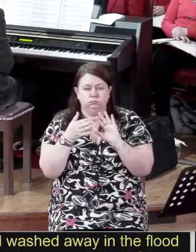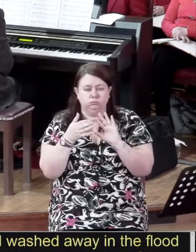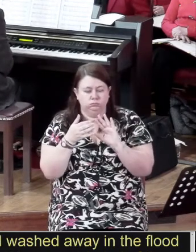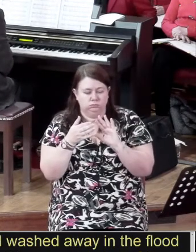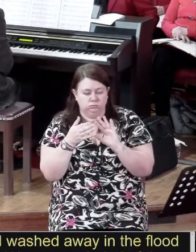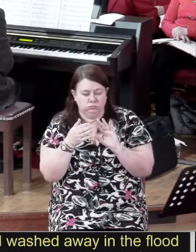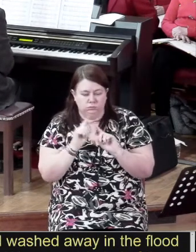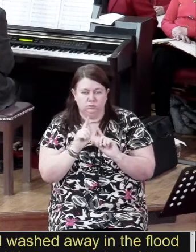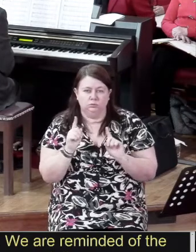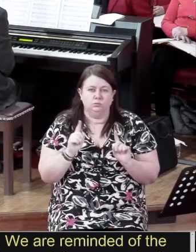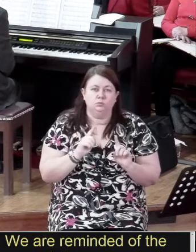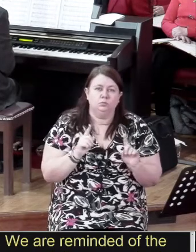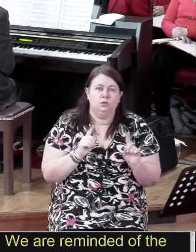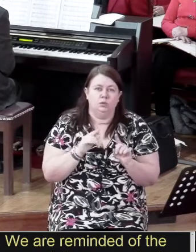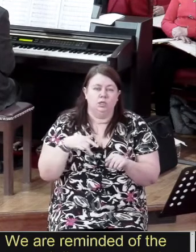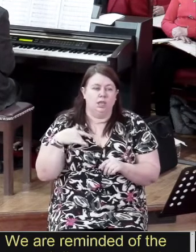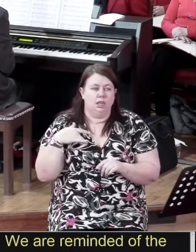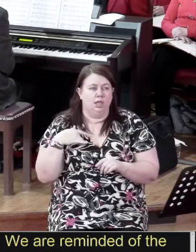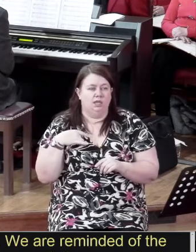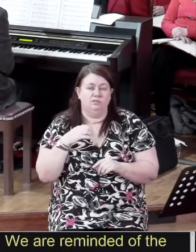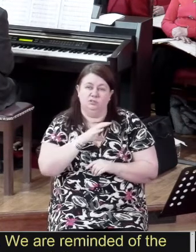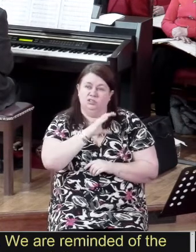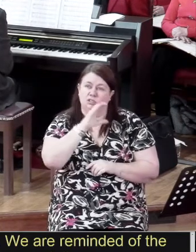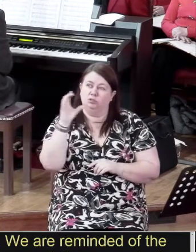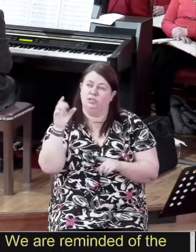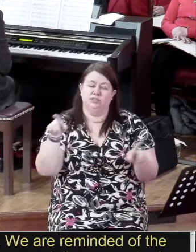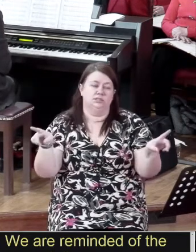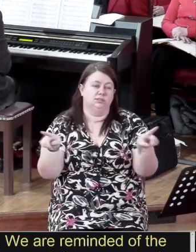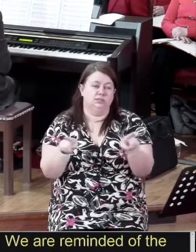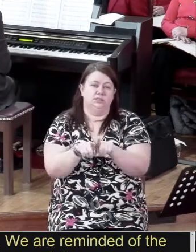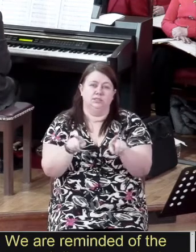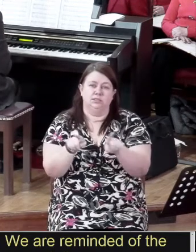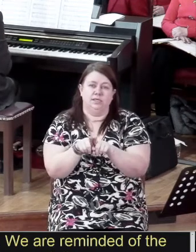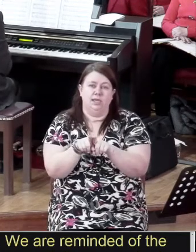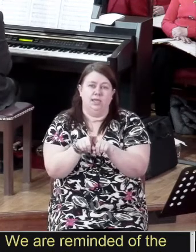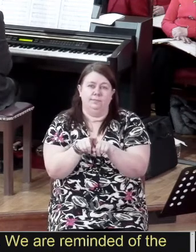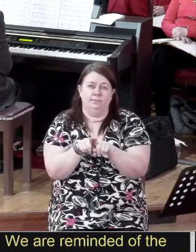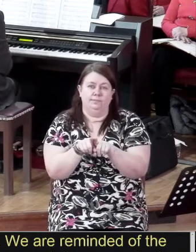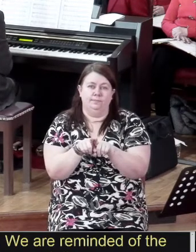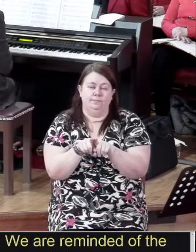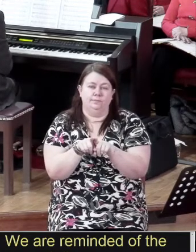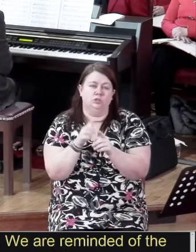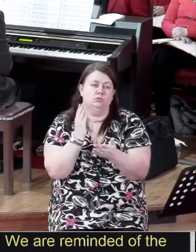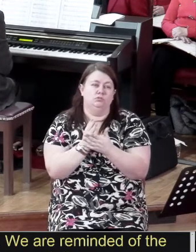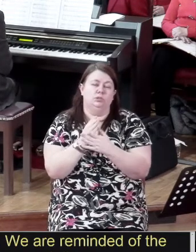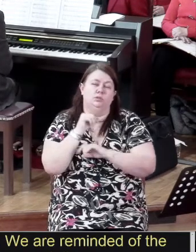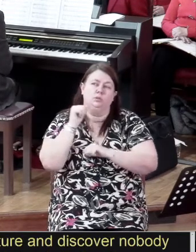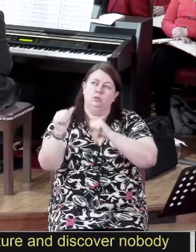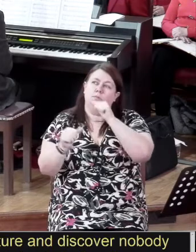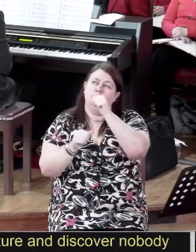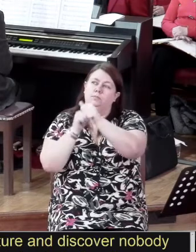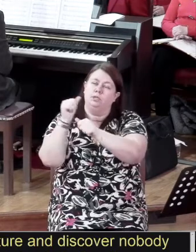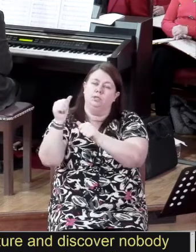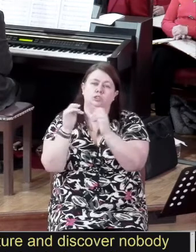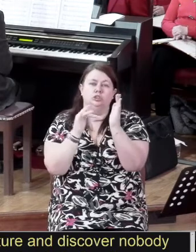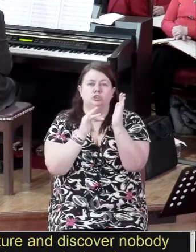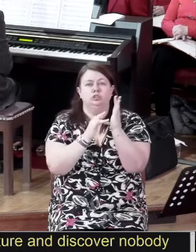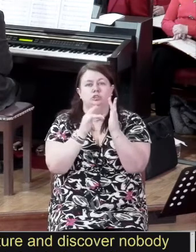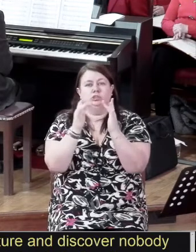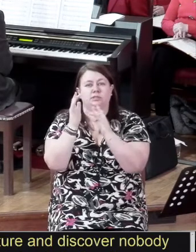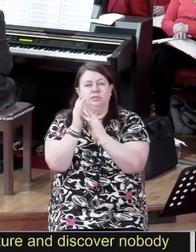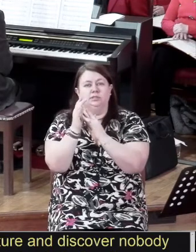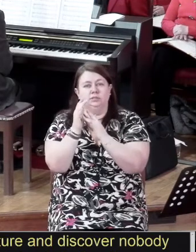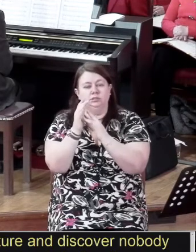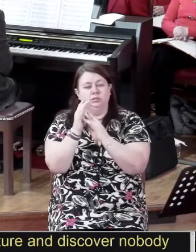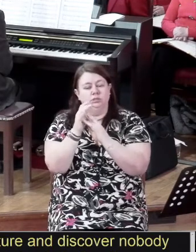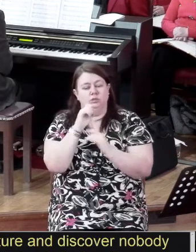Christ remains our unchangeable, living Lord. So we praise you for Jesus Christ, the one through